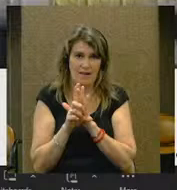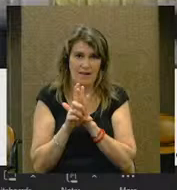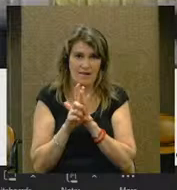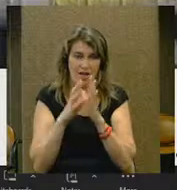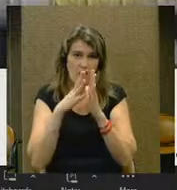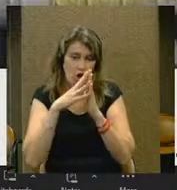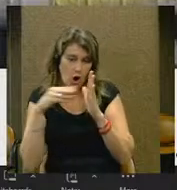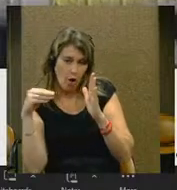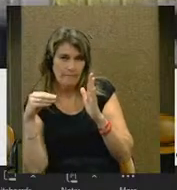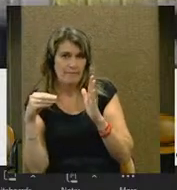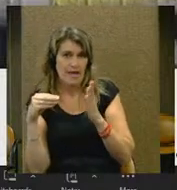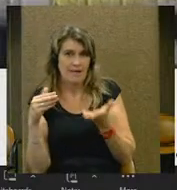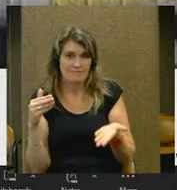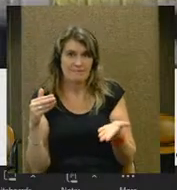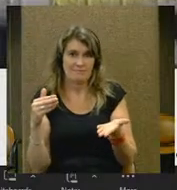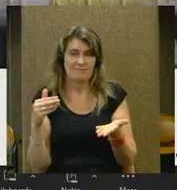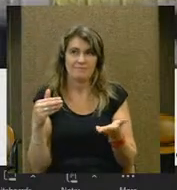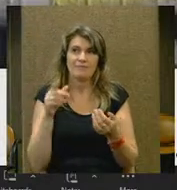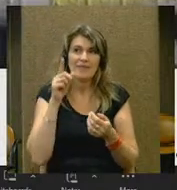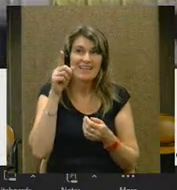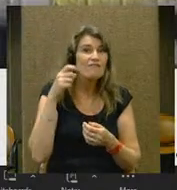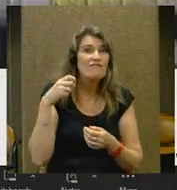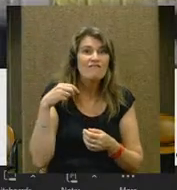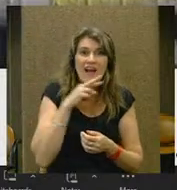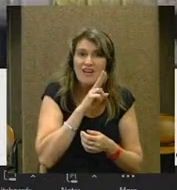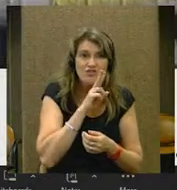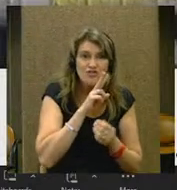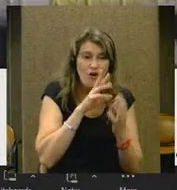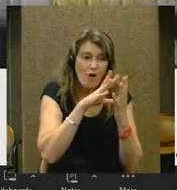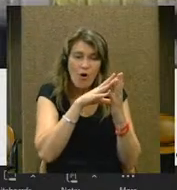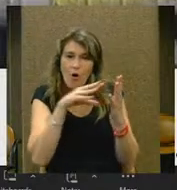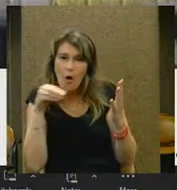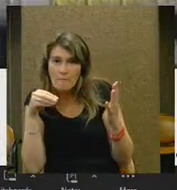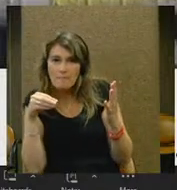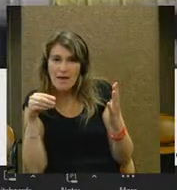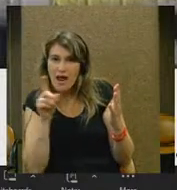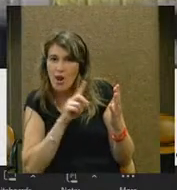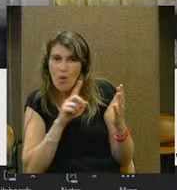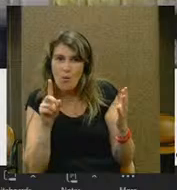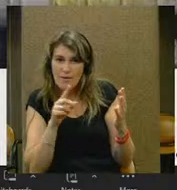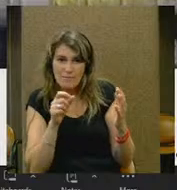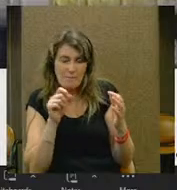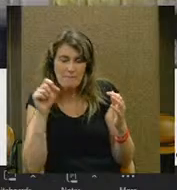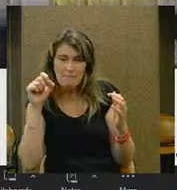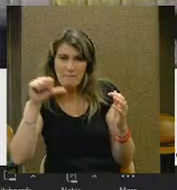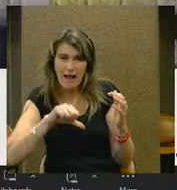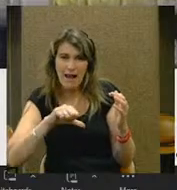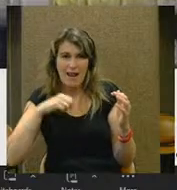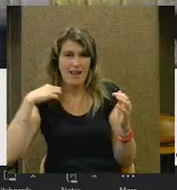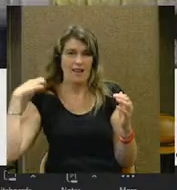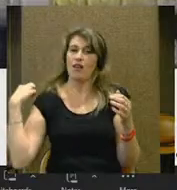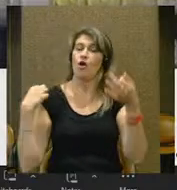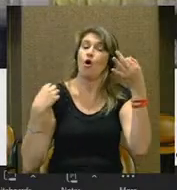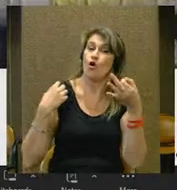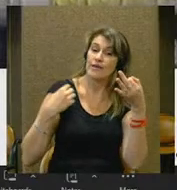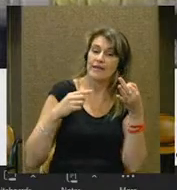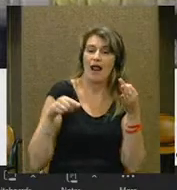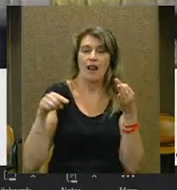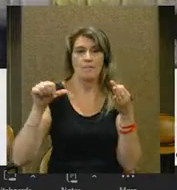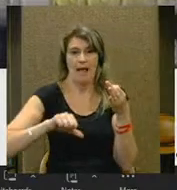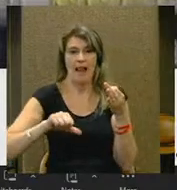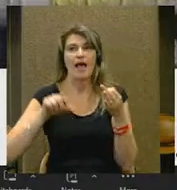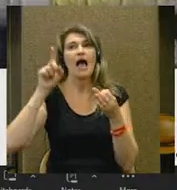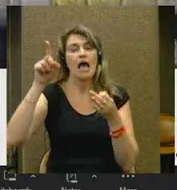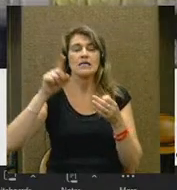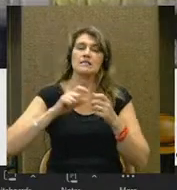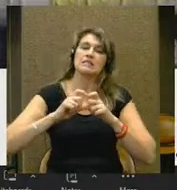especially because it seems to be increasing the number of youth that are dying, right? So where you've got, high school